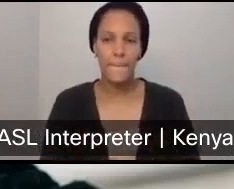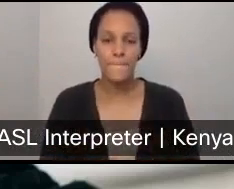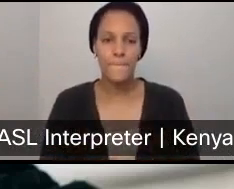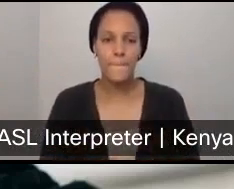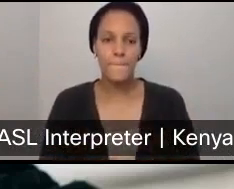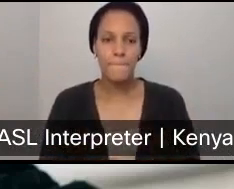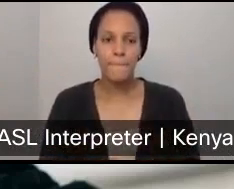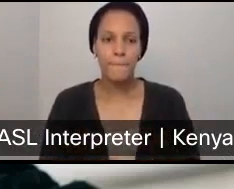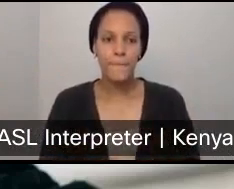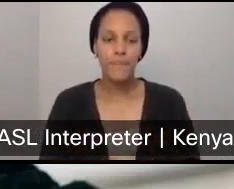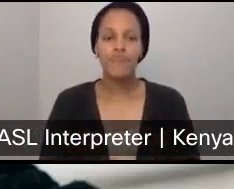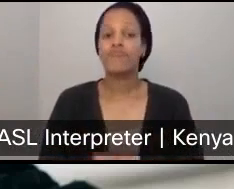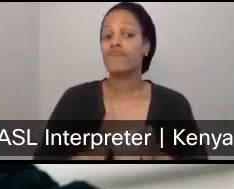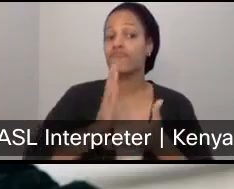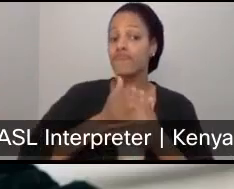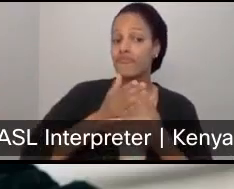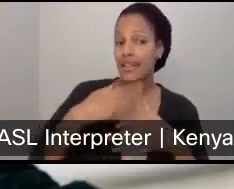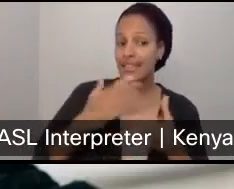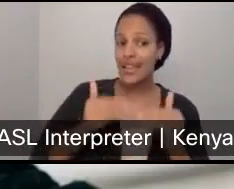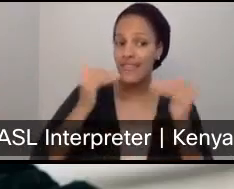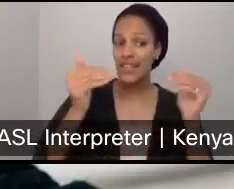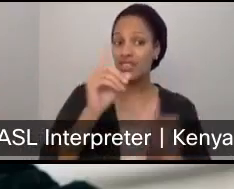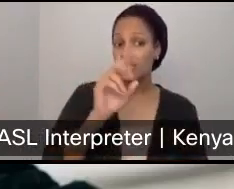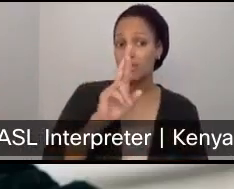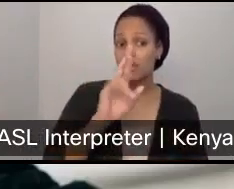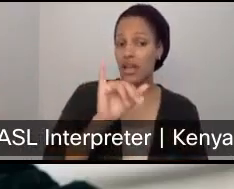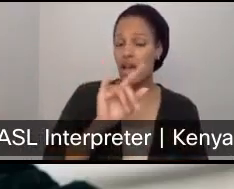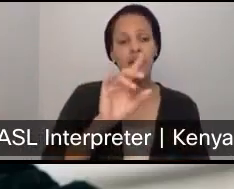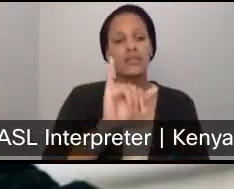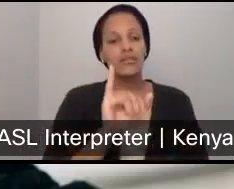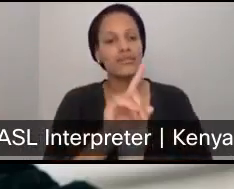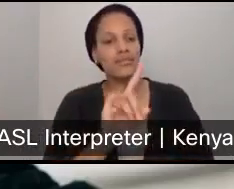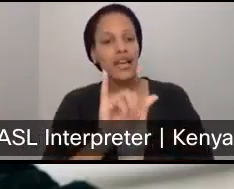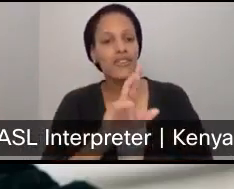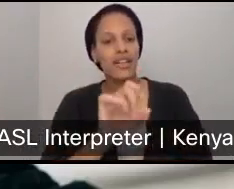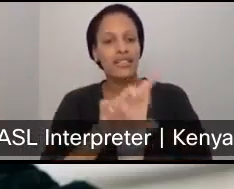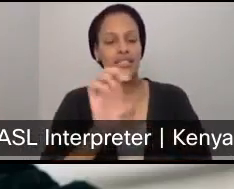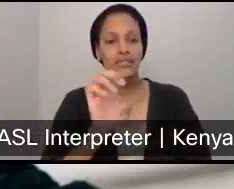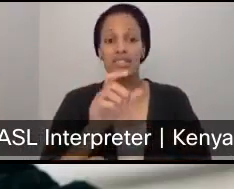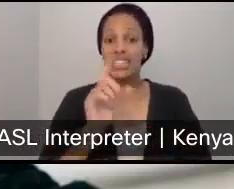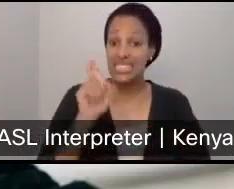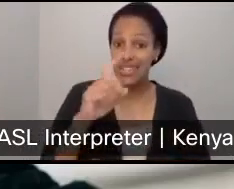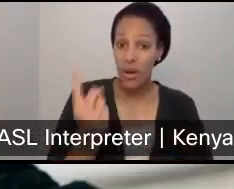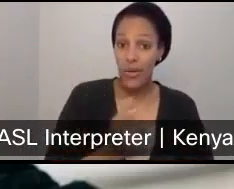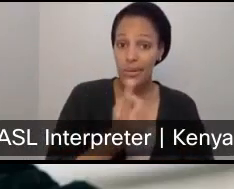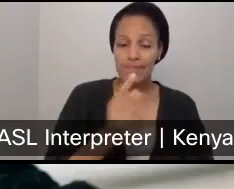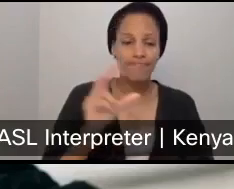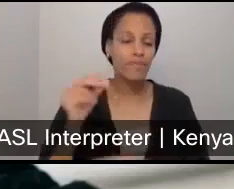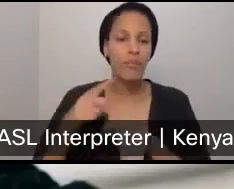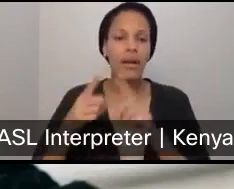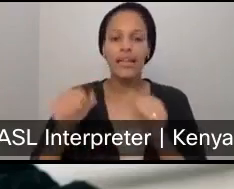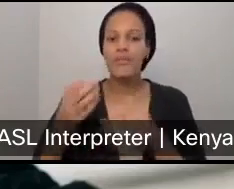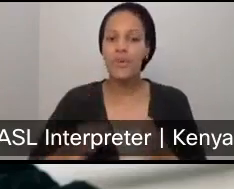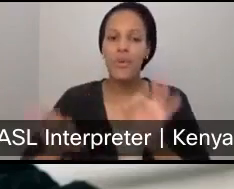Psychiatric advance directives are not always necessary, but can be a useful tool to support self-determination for